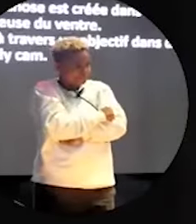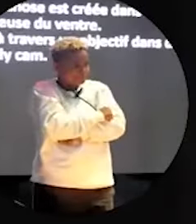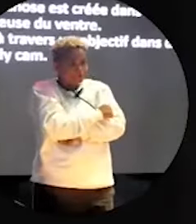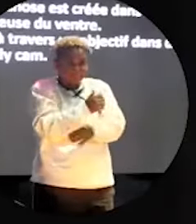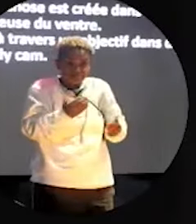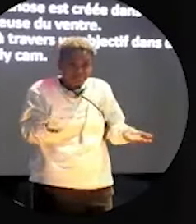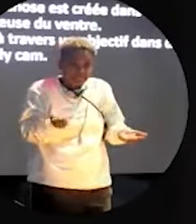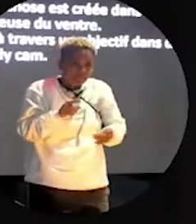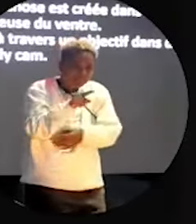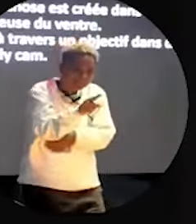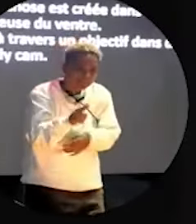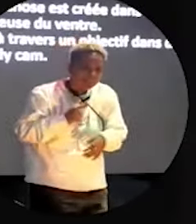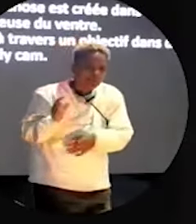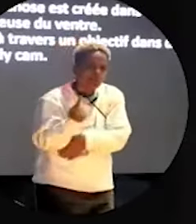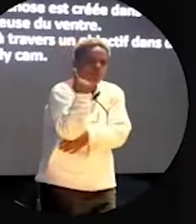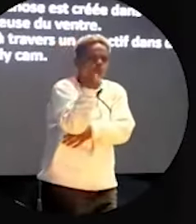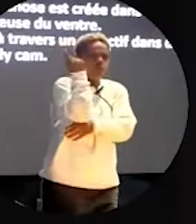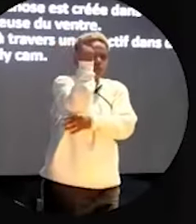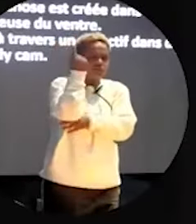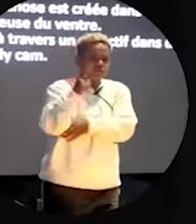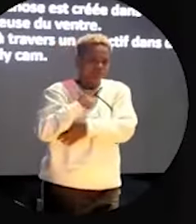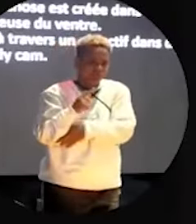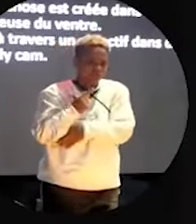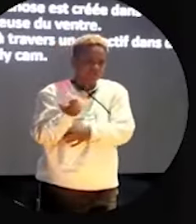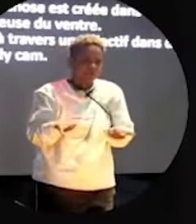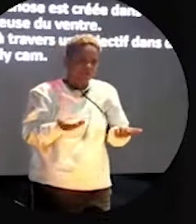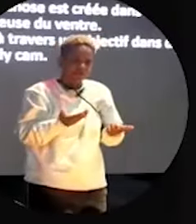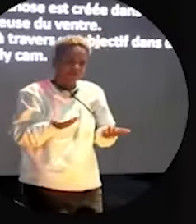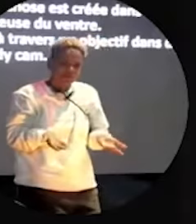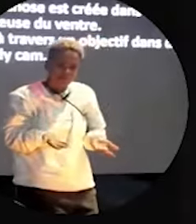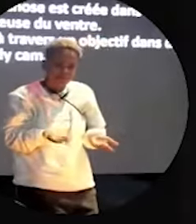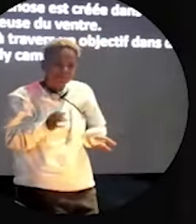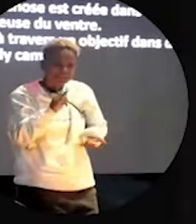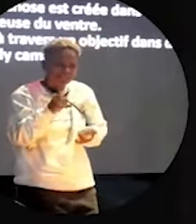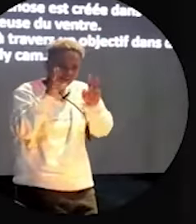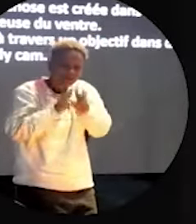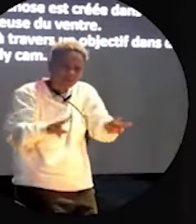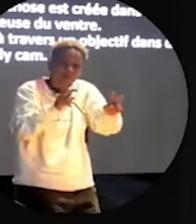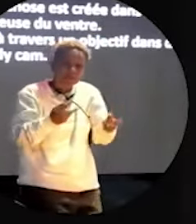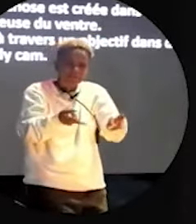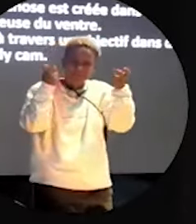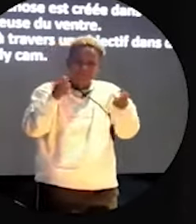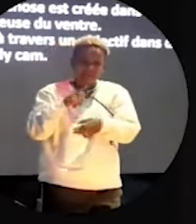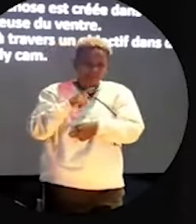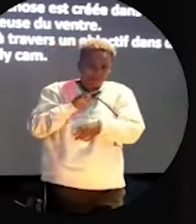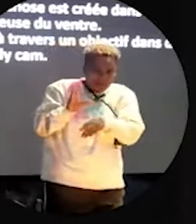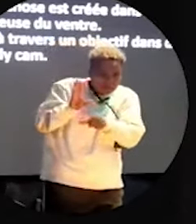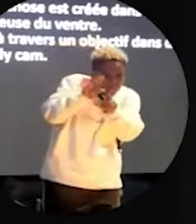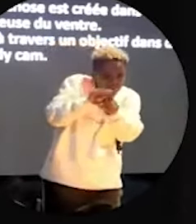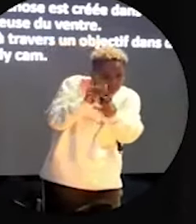is found in the swirl of a belly dancer, seen from the hand in the lens of a steady camera.